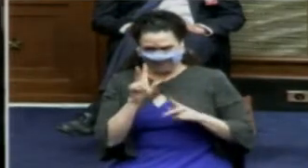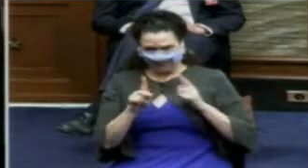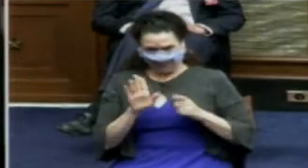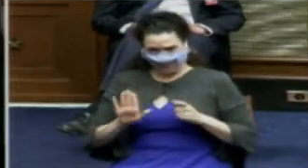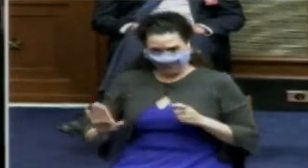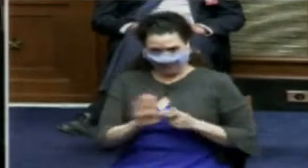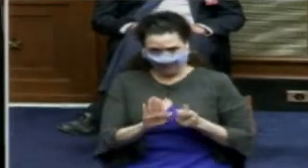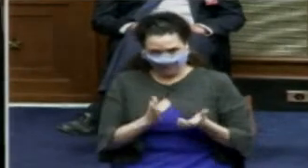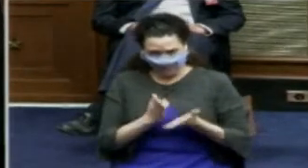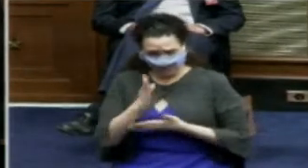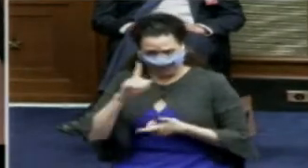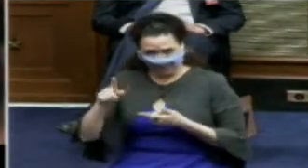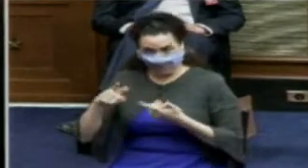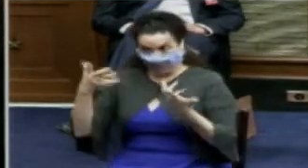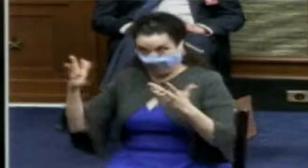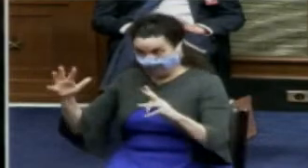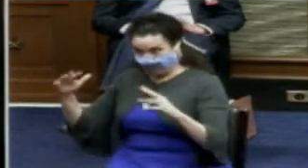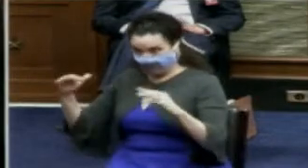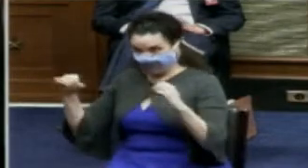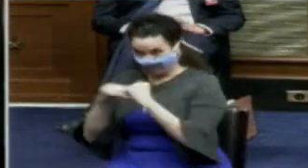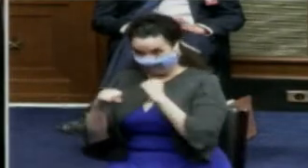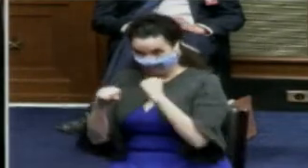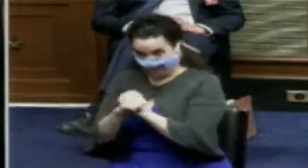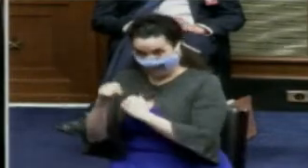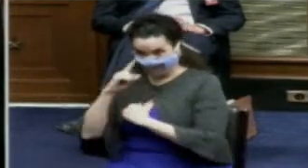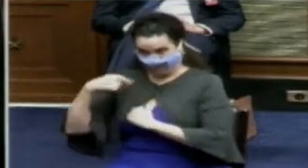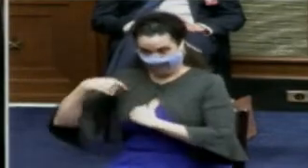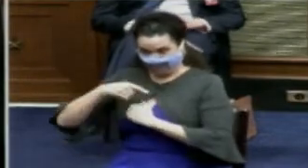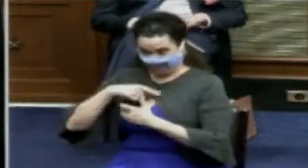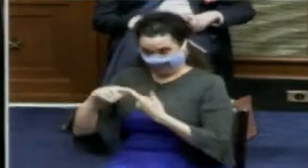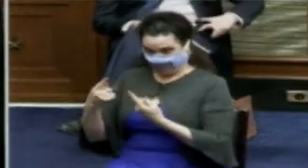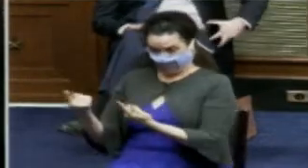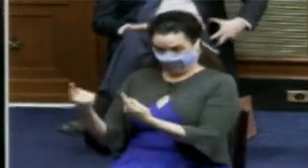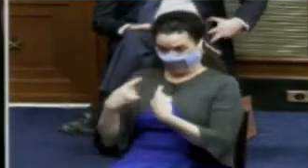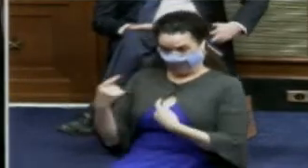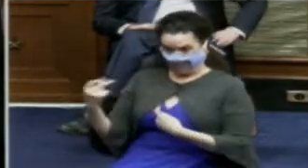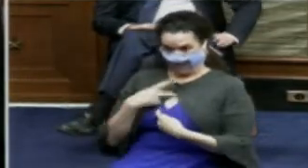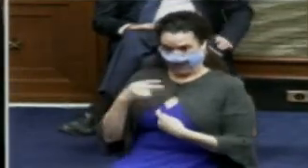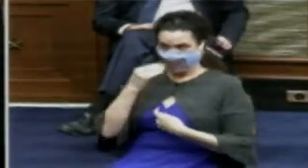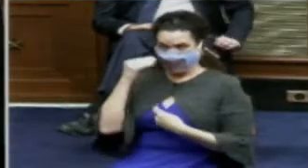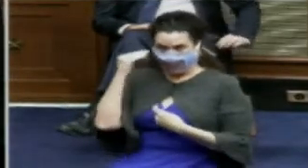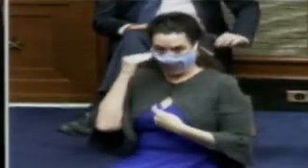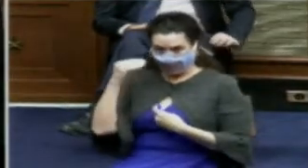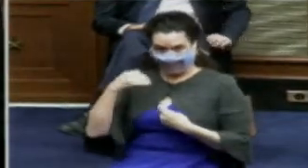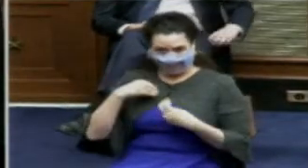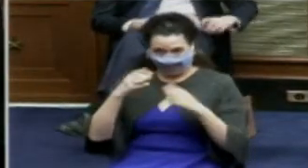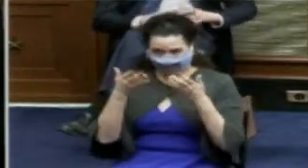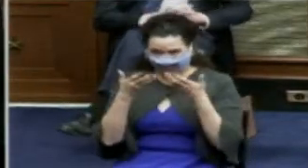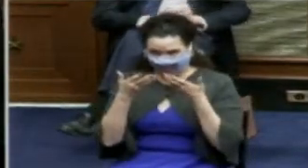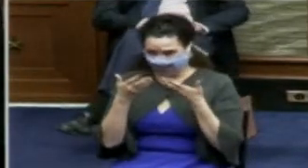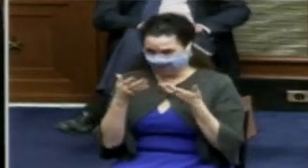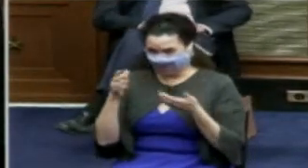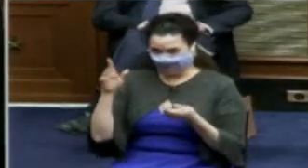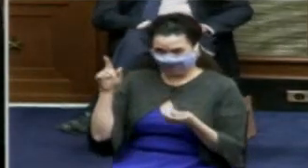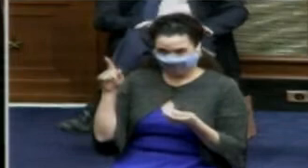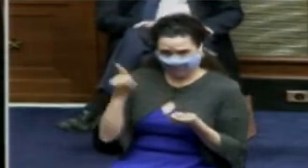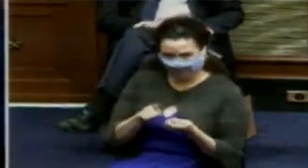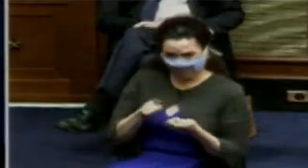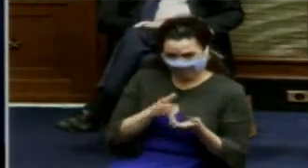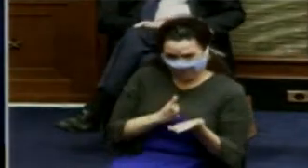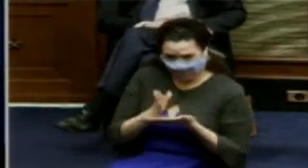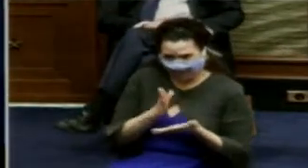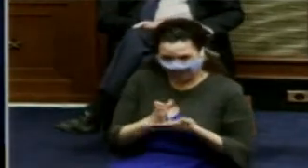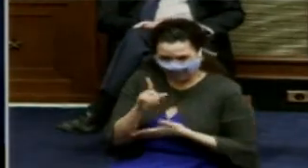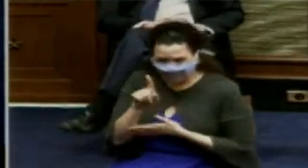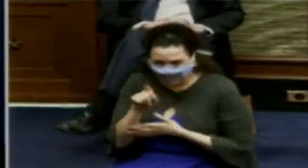nation's capital. How do we reconcile that? Help me with that. Congressman Lynch, I can't reconcile it. We should